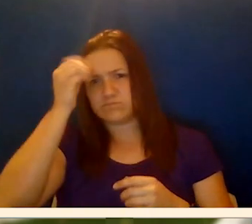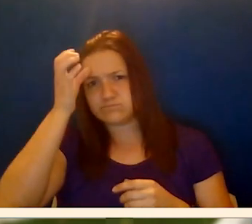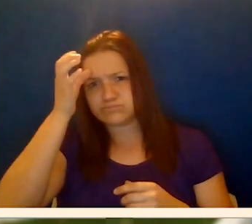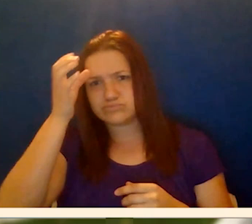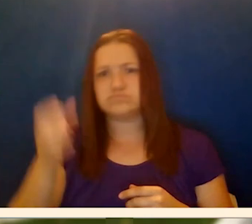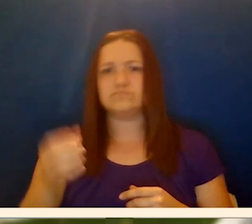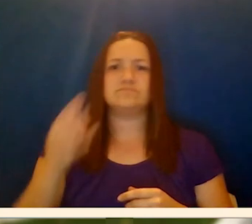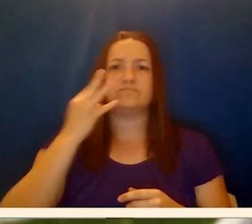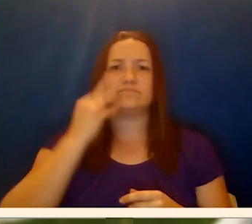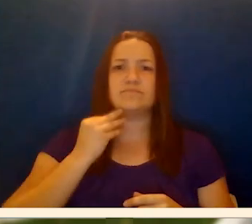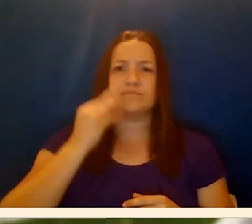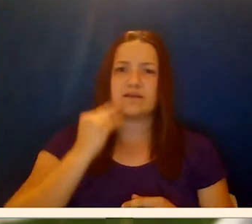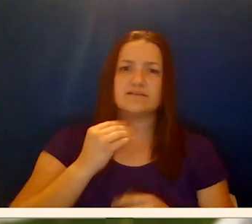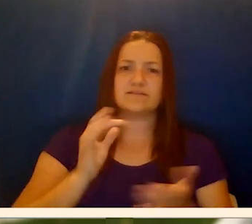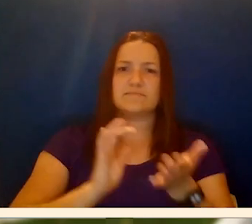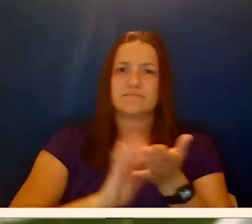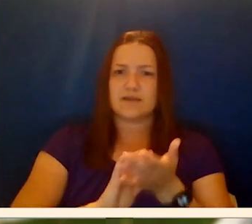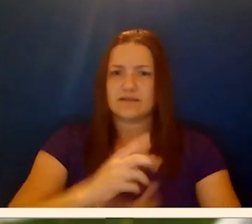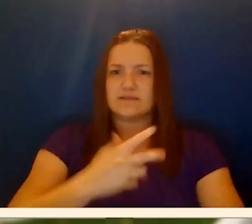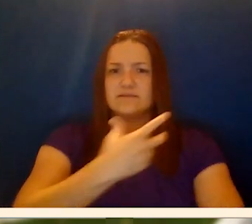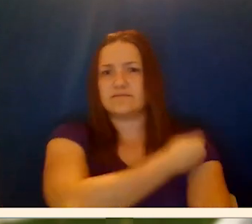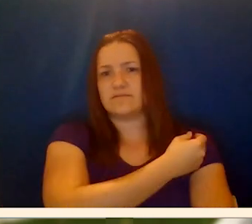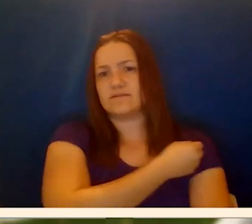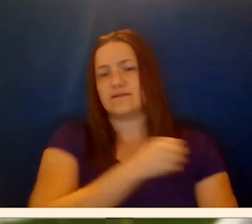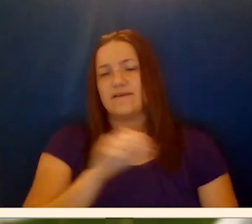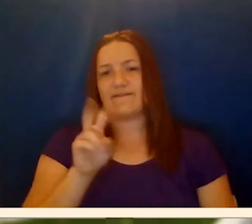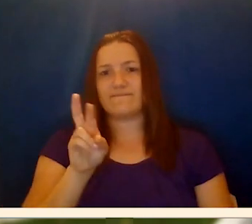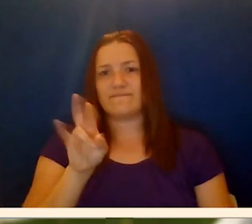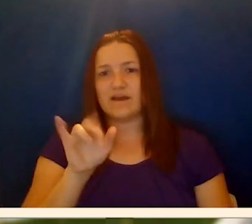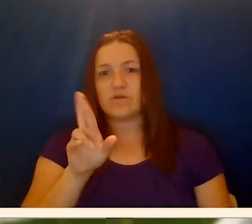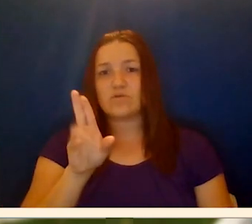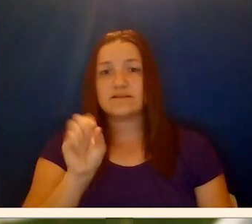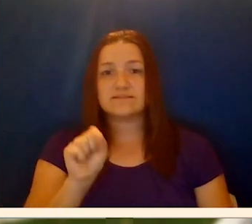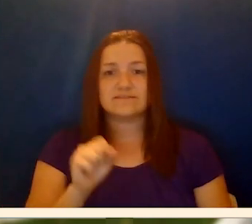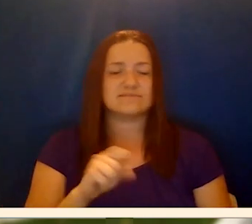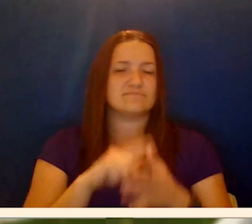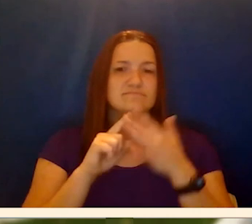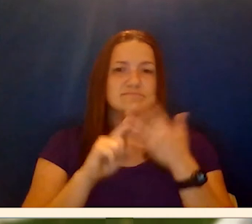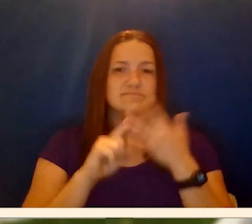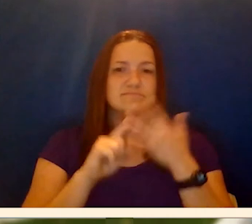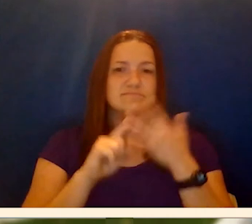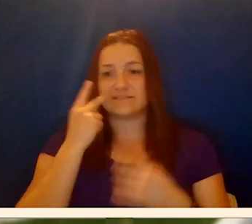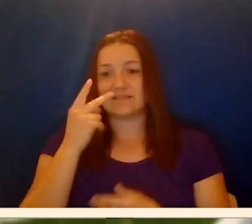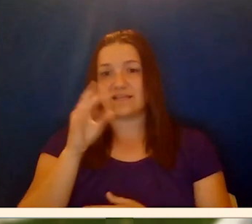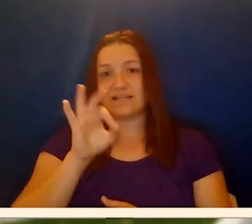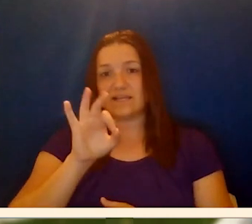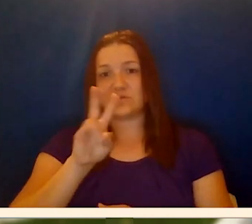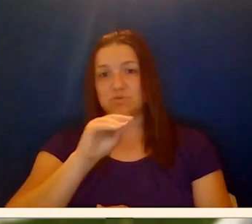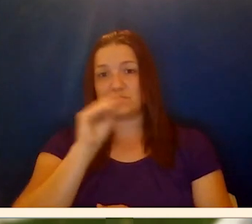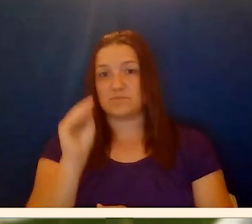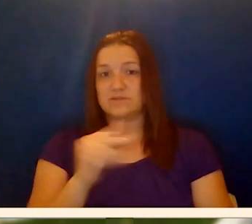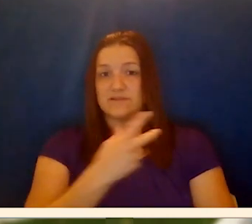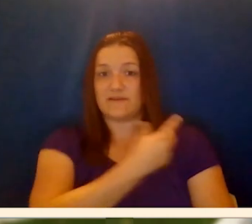of medicine and vaccines and viruses and things of that nature. So to see a 92%